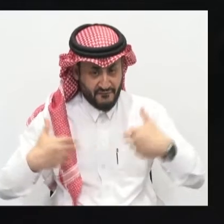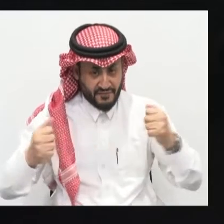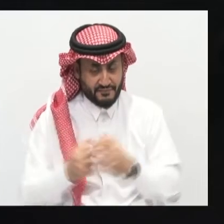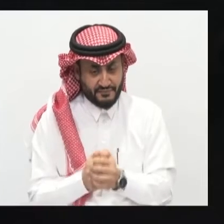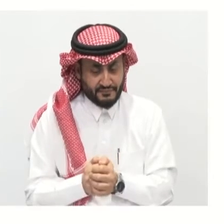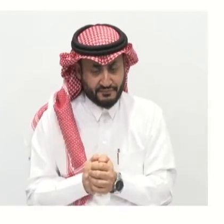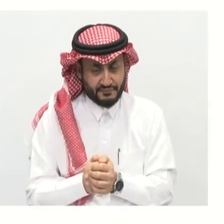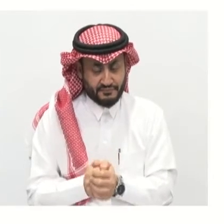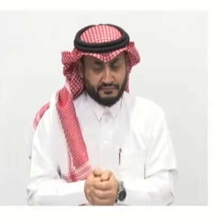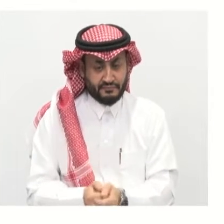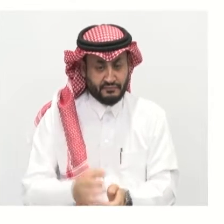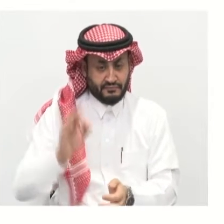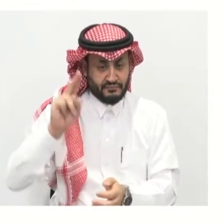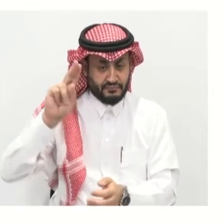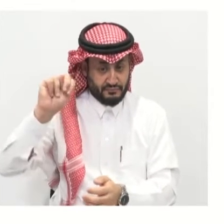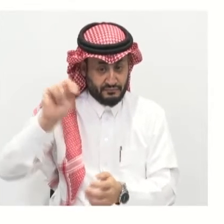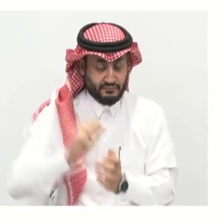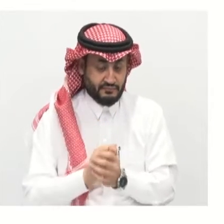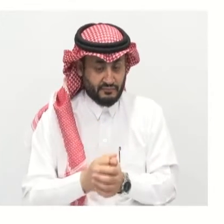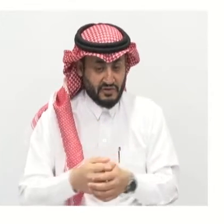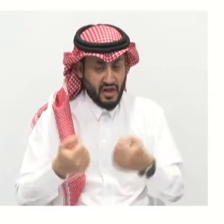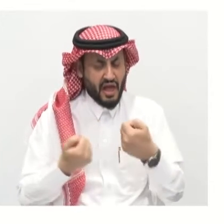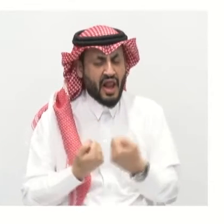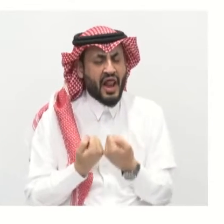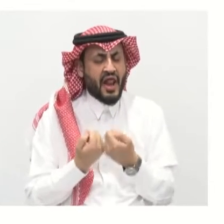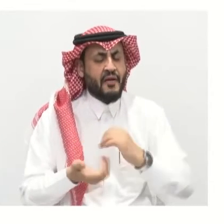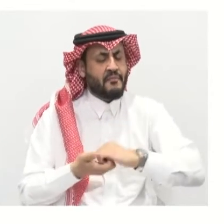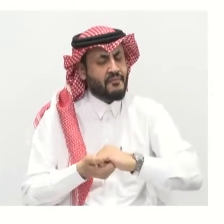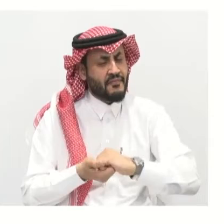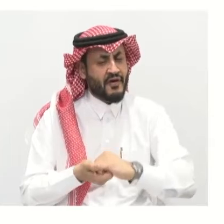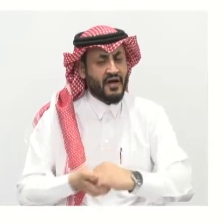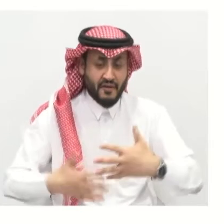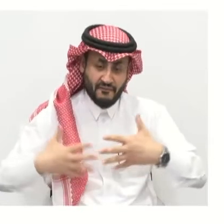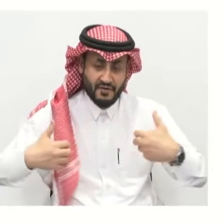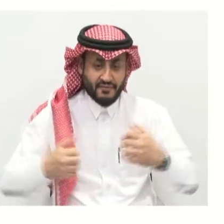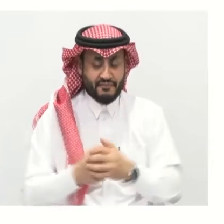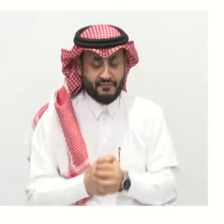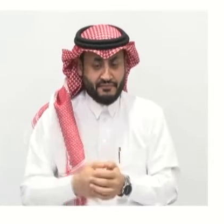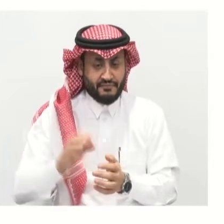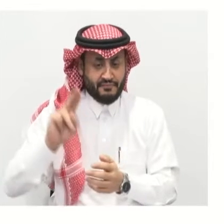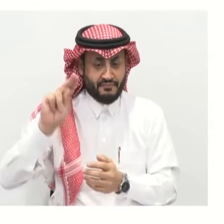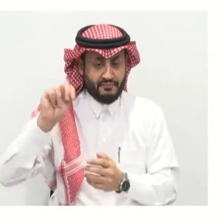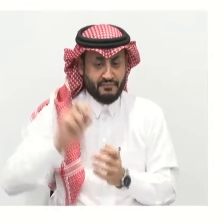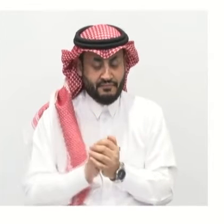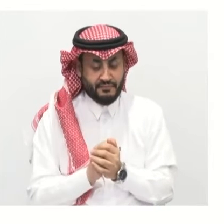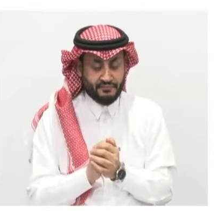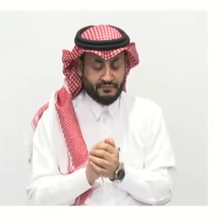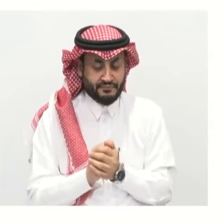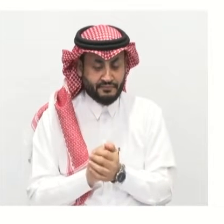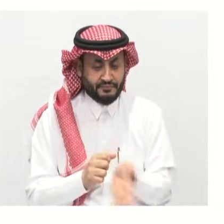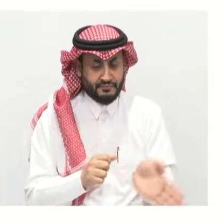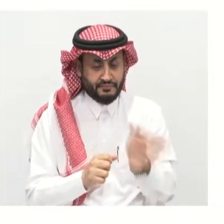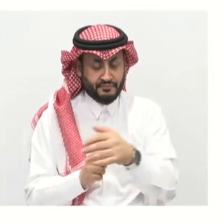Fun. So when you have company, you have fun, right? Fun. Tell